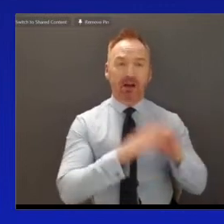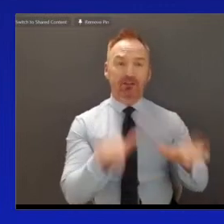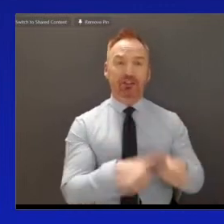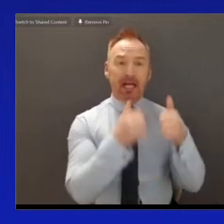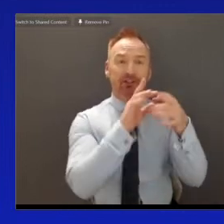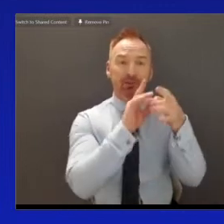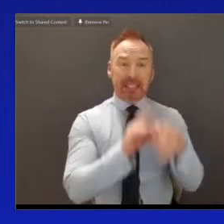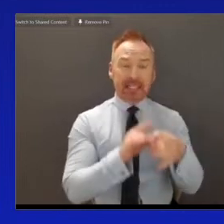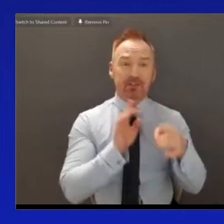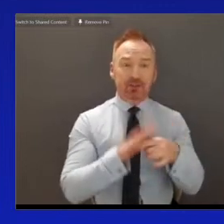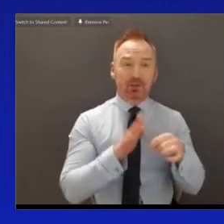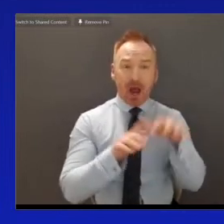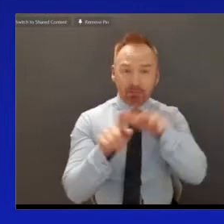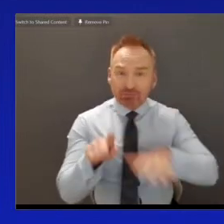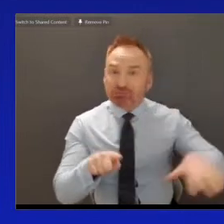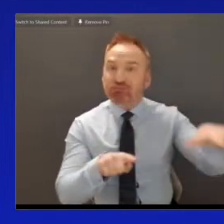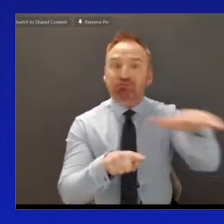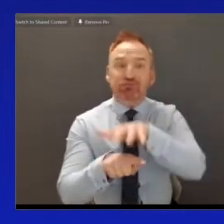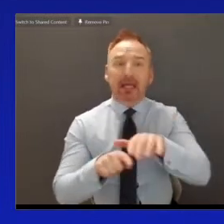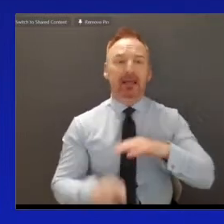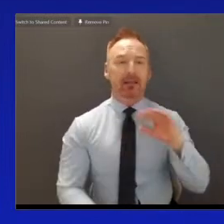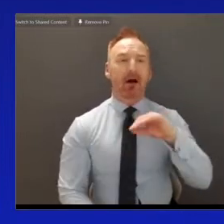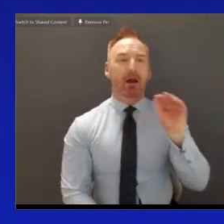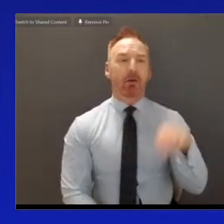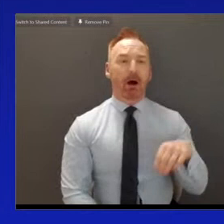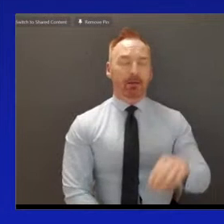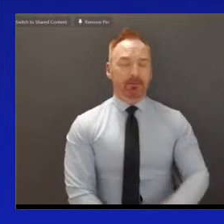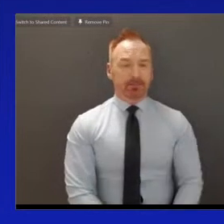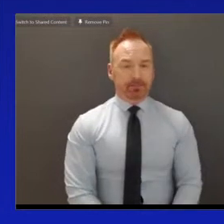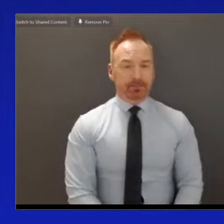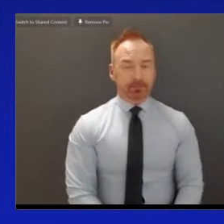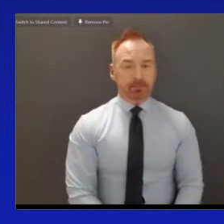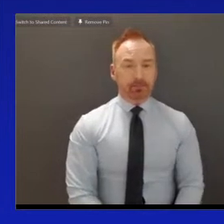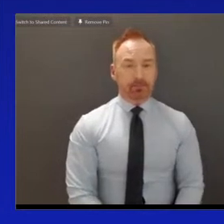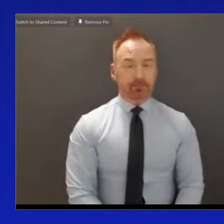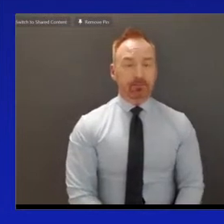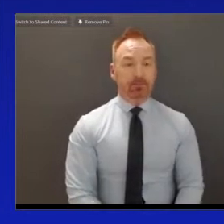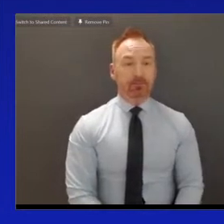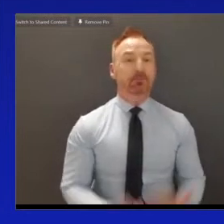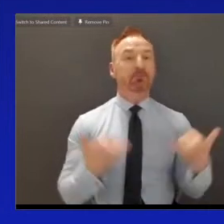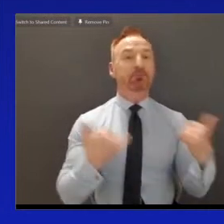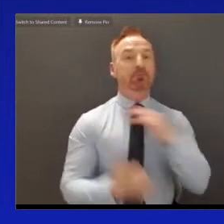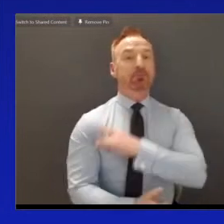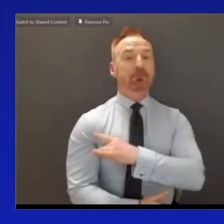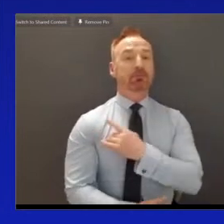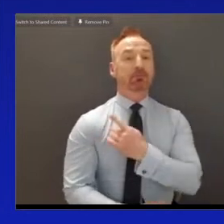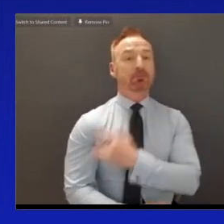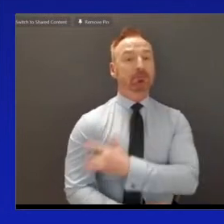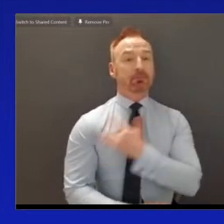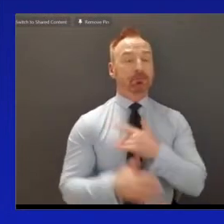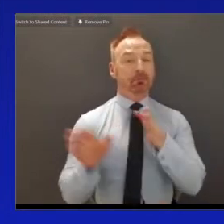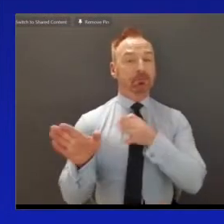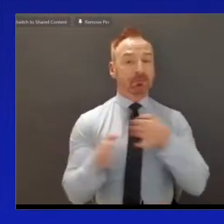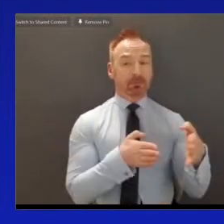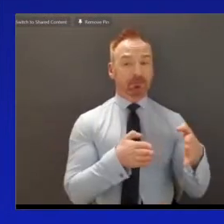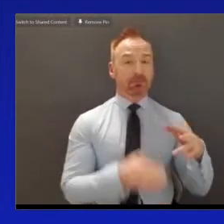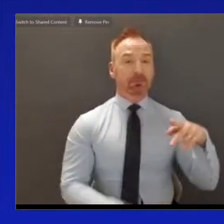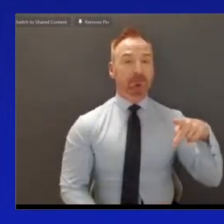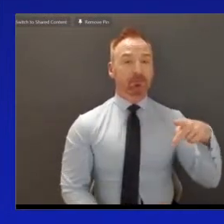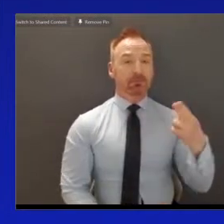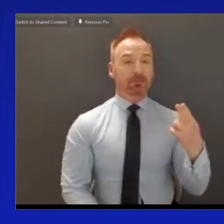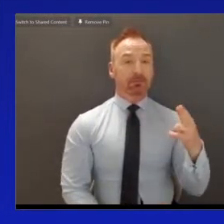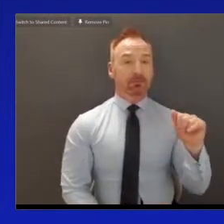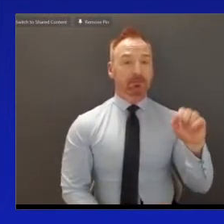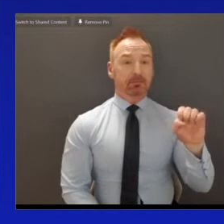that we meet in Ottawa as well. Under the current provincial plan, phase 3 vaccinations will likely take place